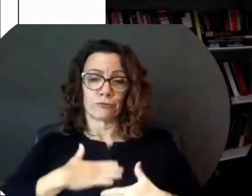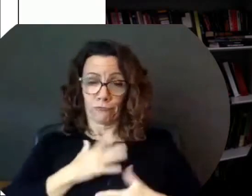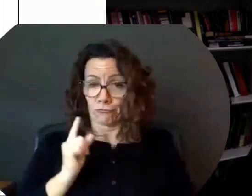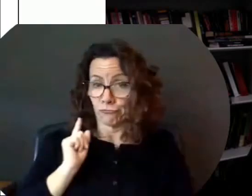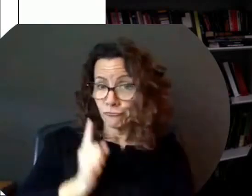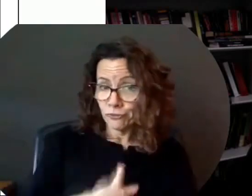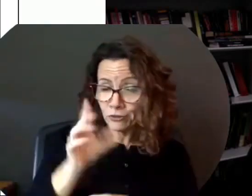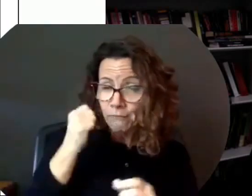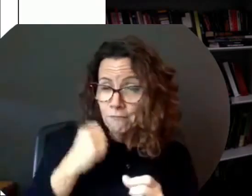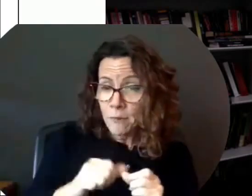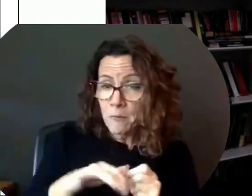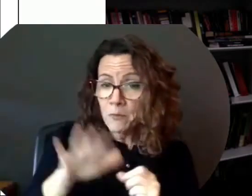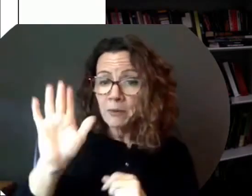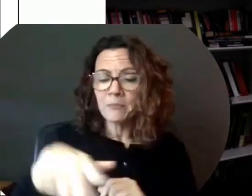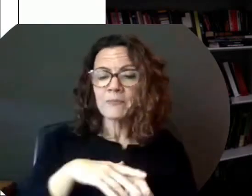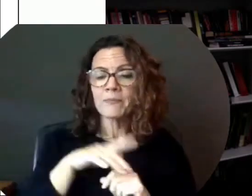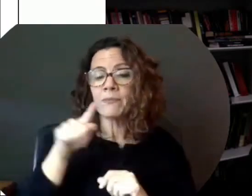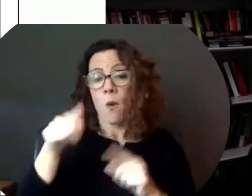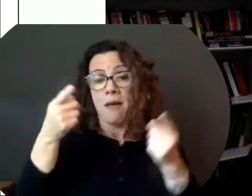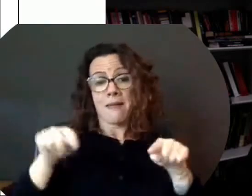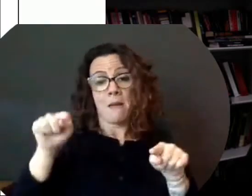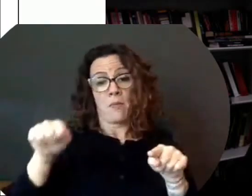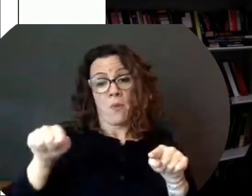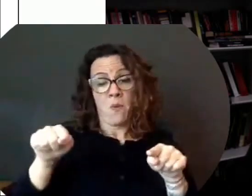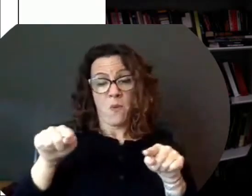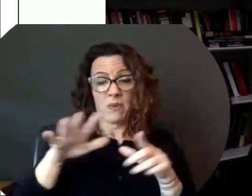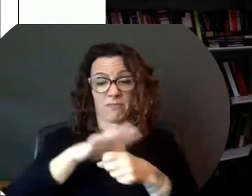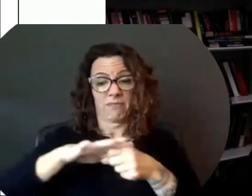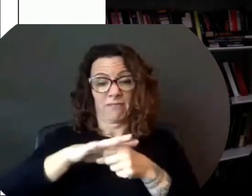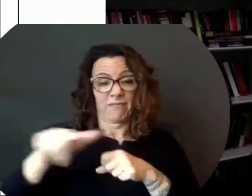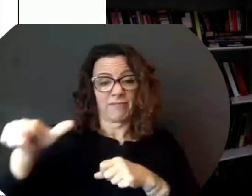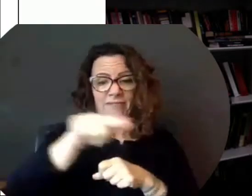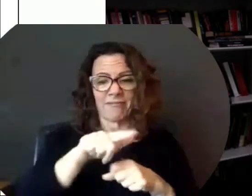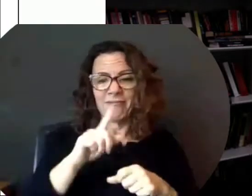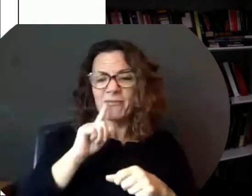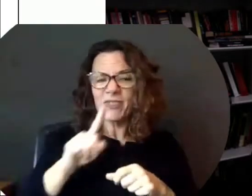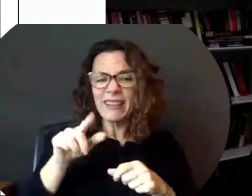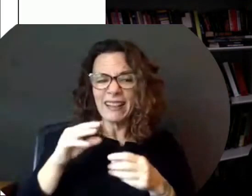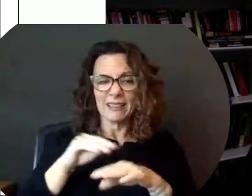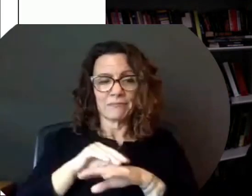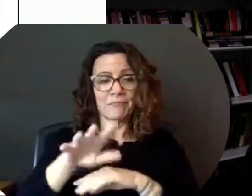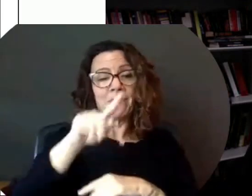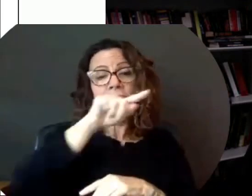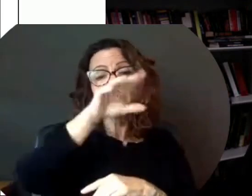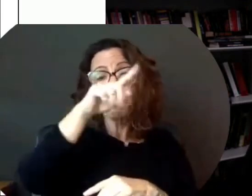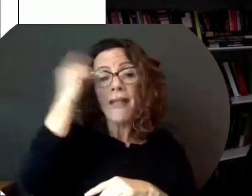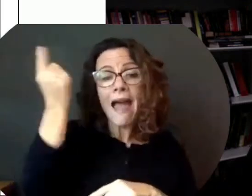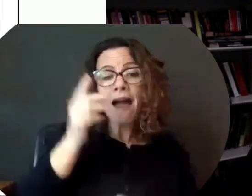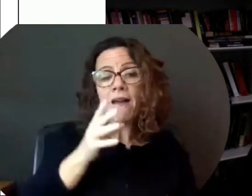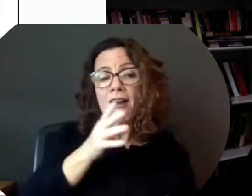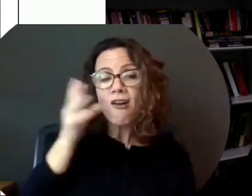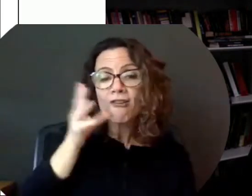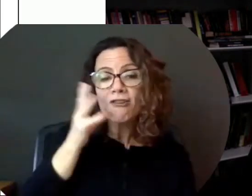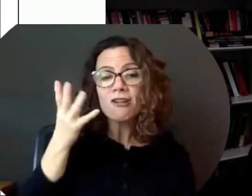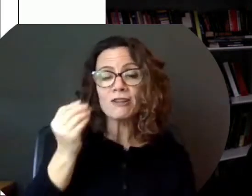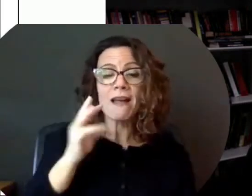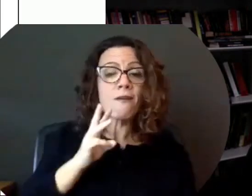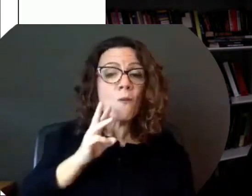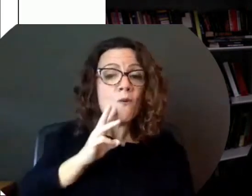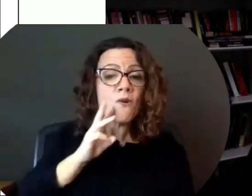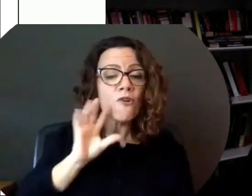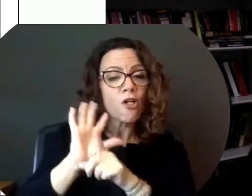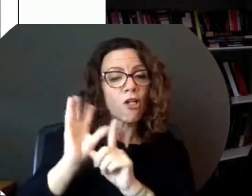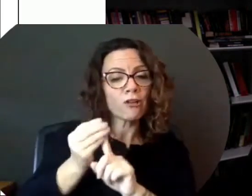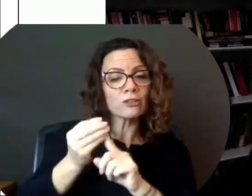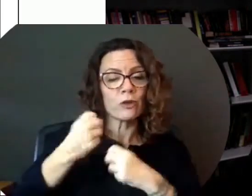Black agricultural and aquacultural production, Jim Crow is a regime, again, of enforced